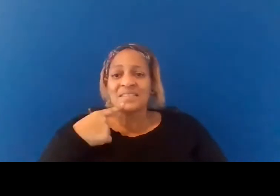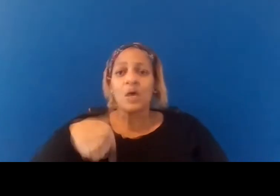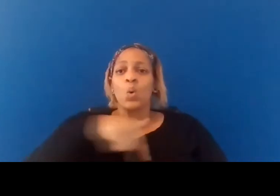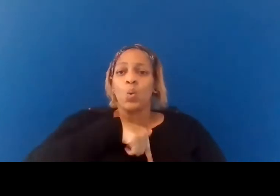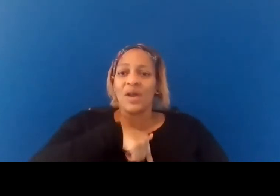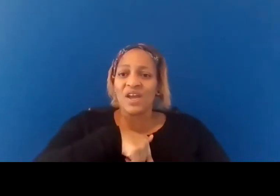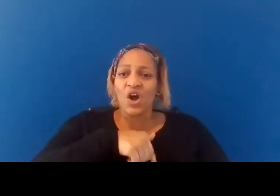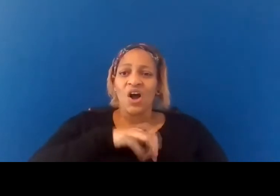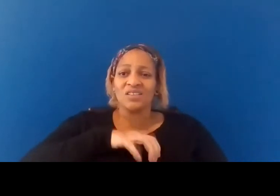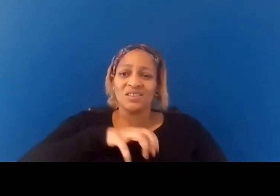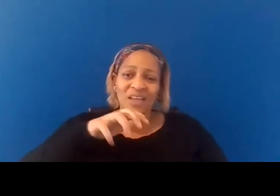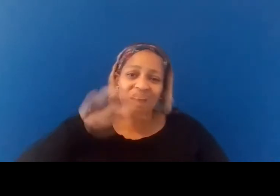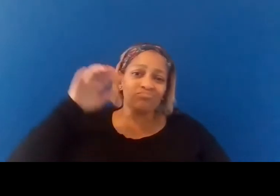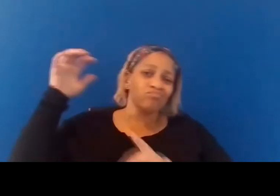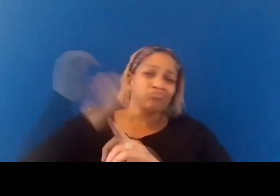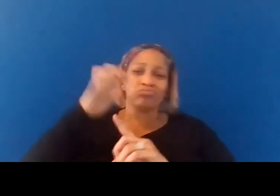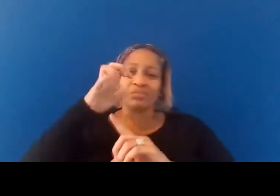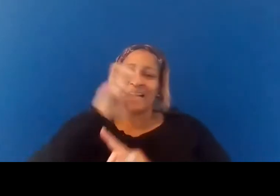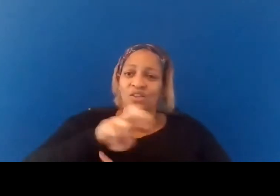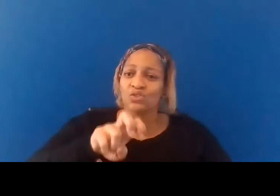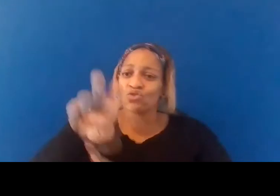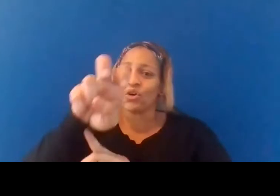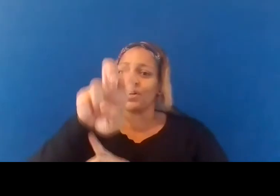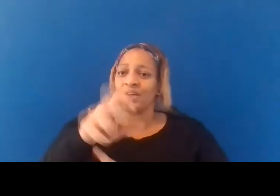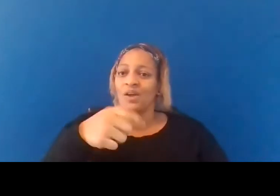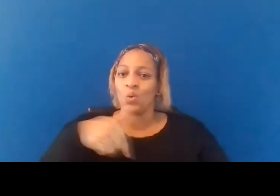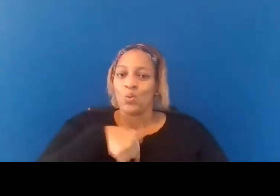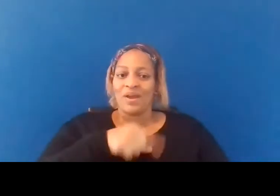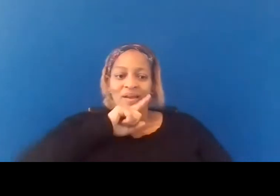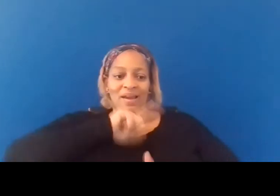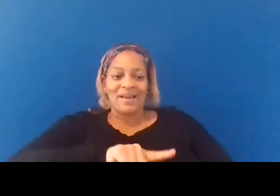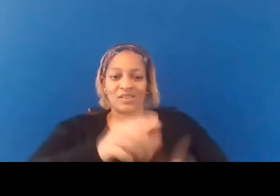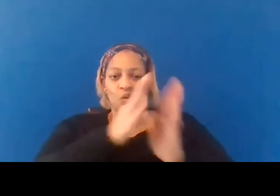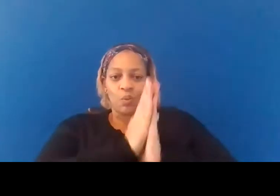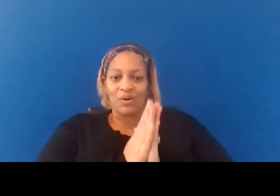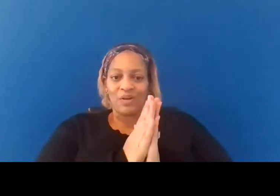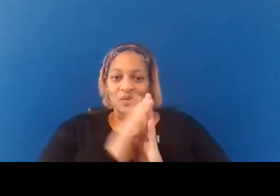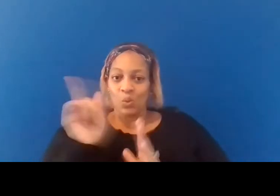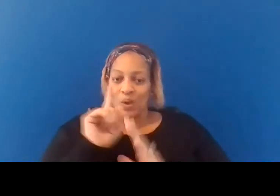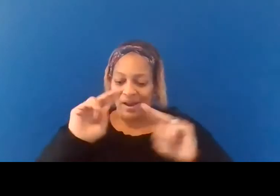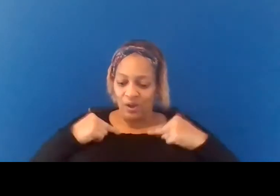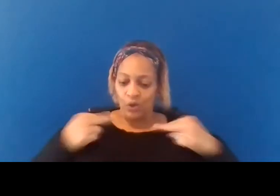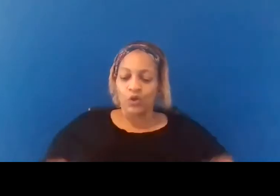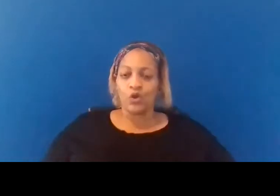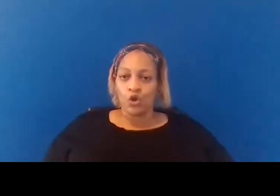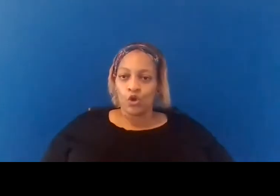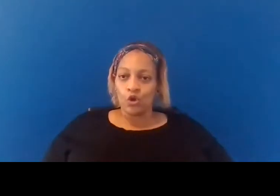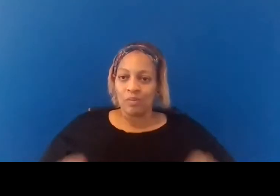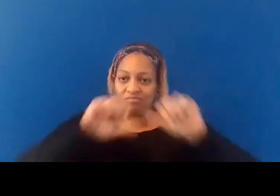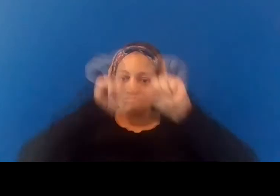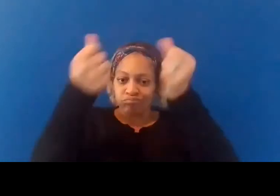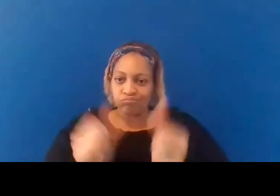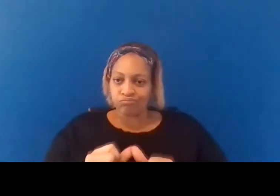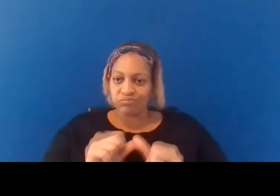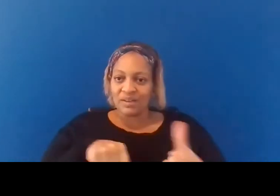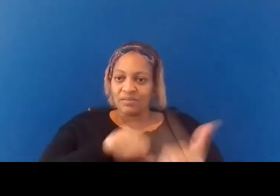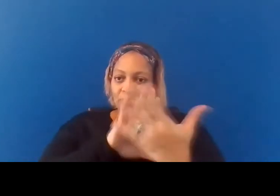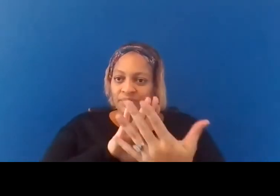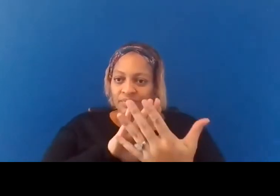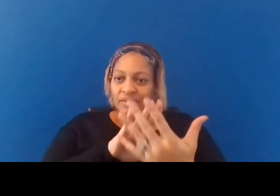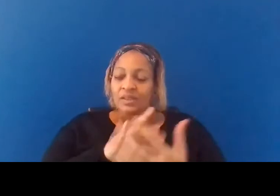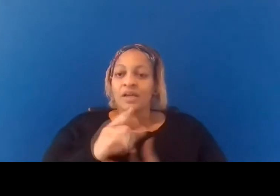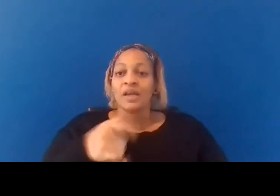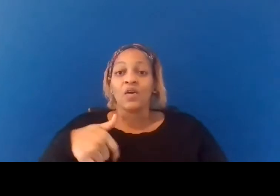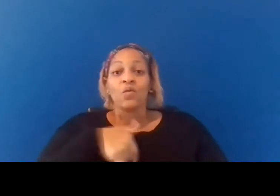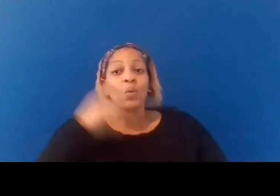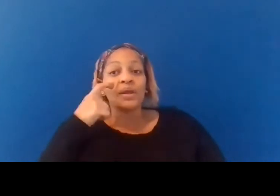journey. Why? Because we are answered prayer in human form. If we